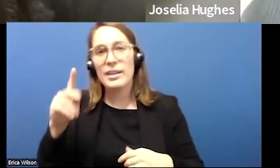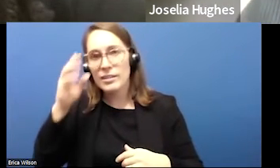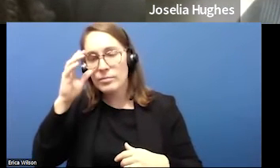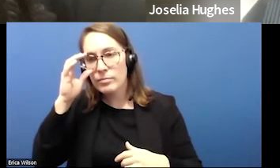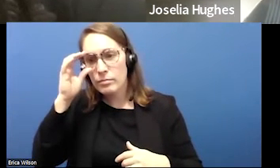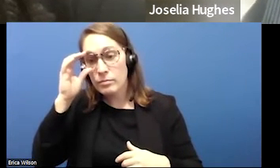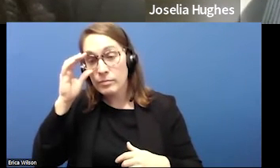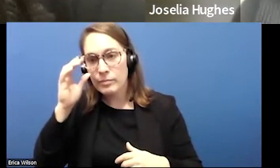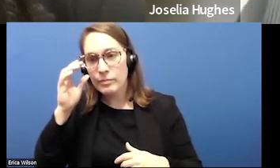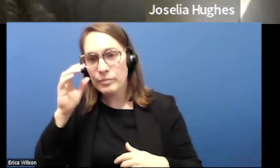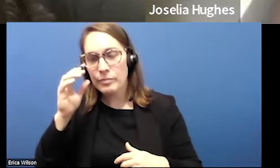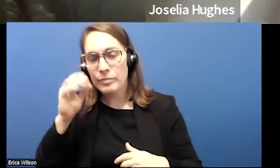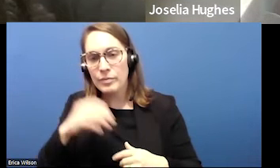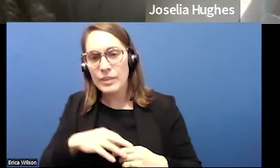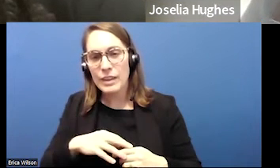um